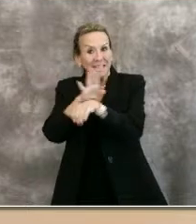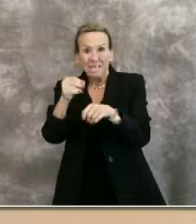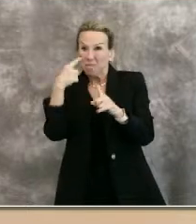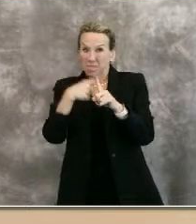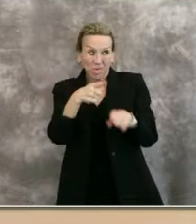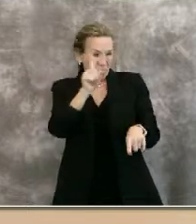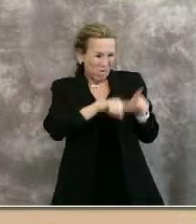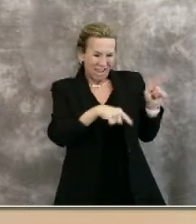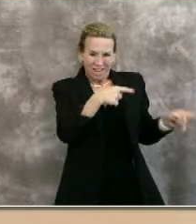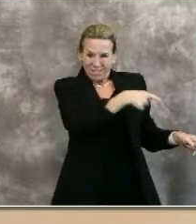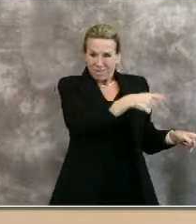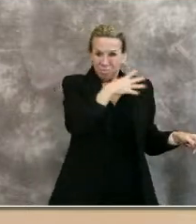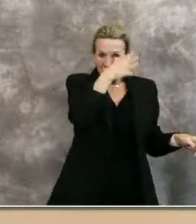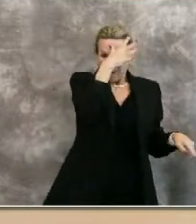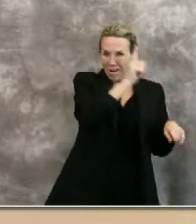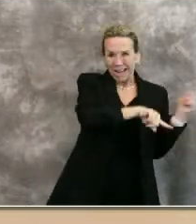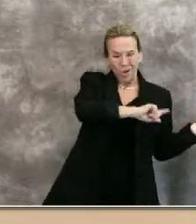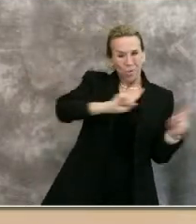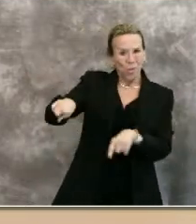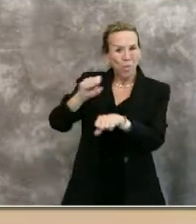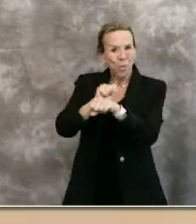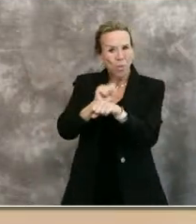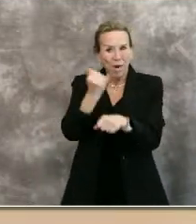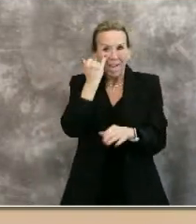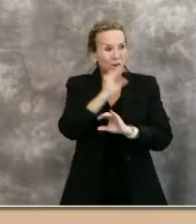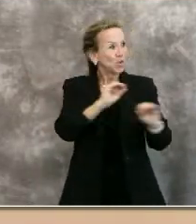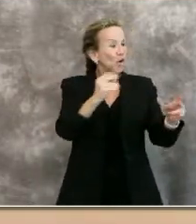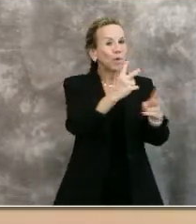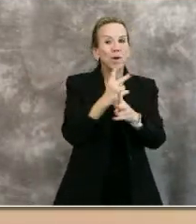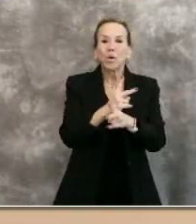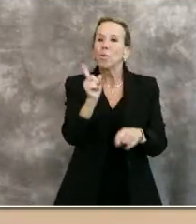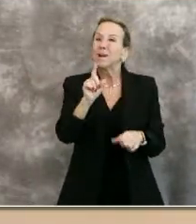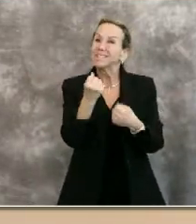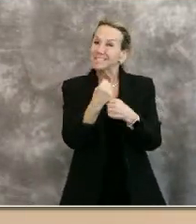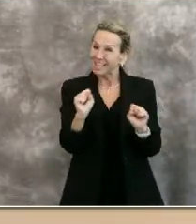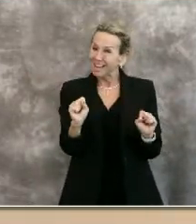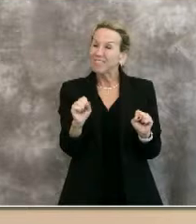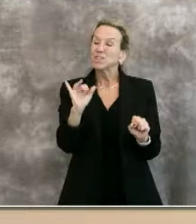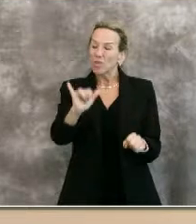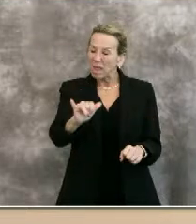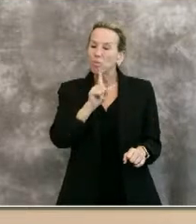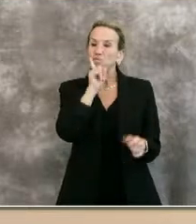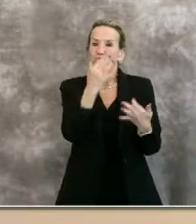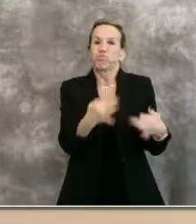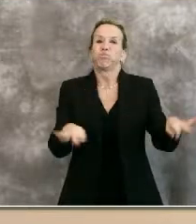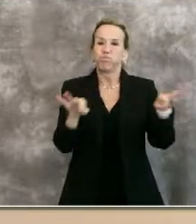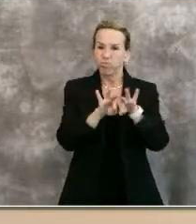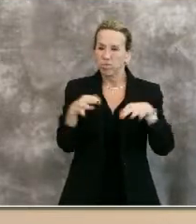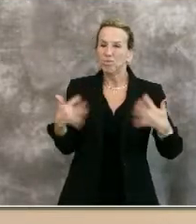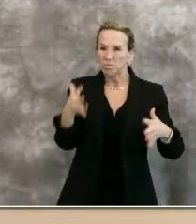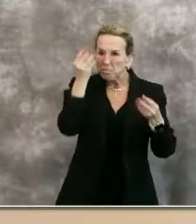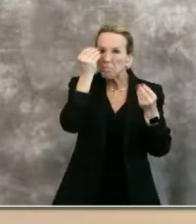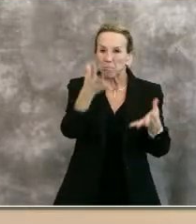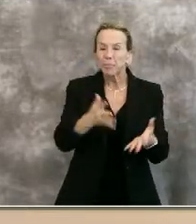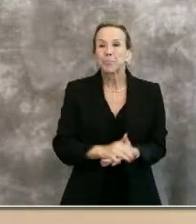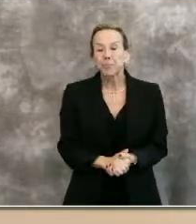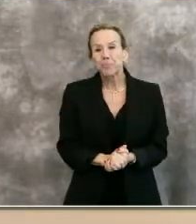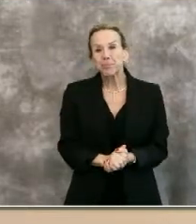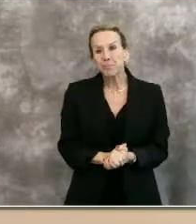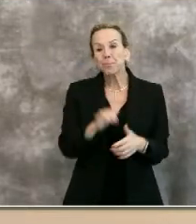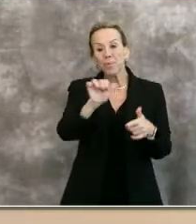there is not available and accessible child care that's in a safe environment, and I think that's an important step. The other action that we took around